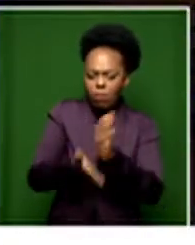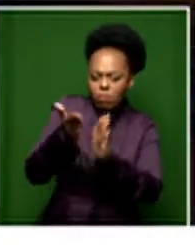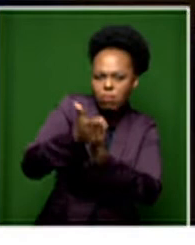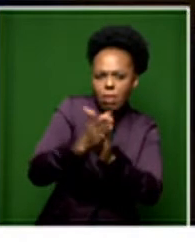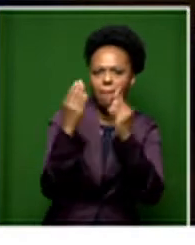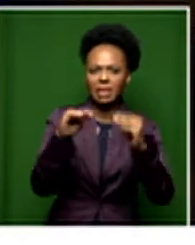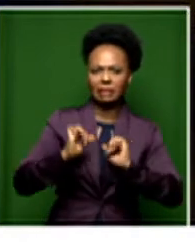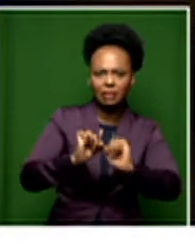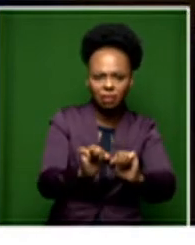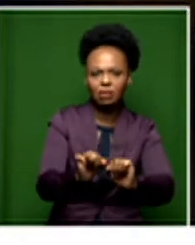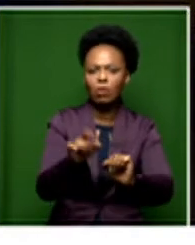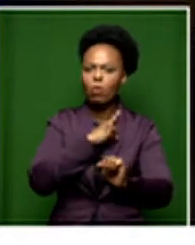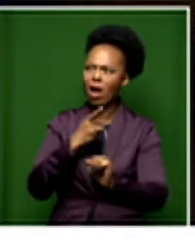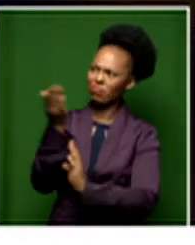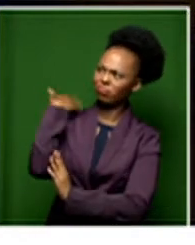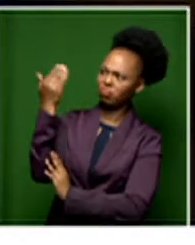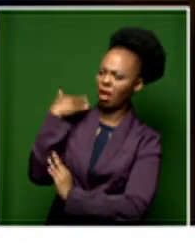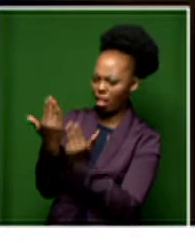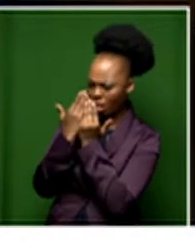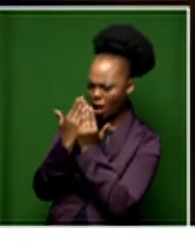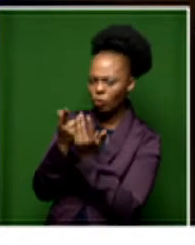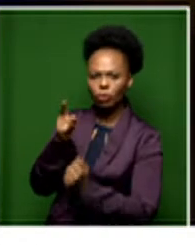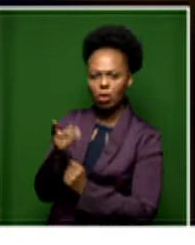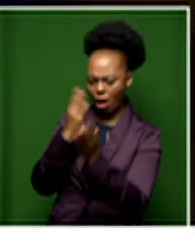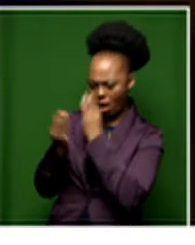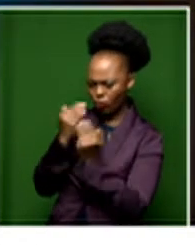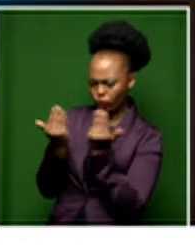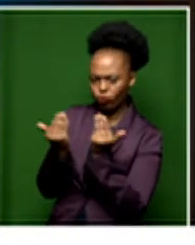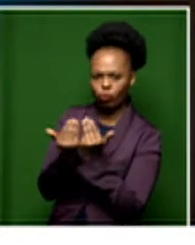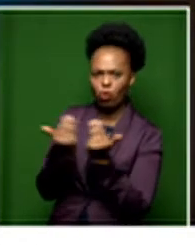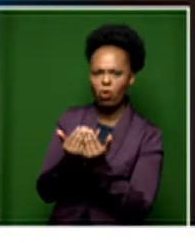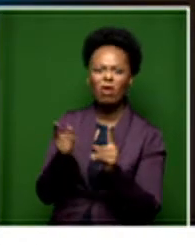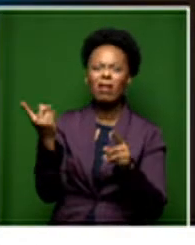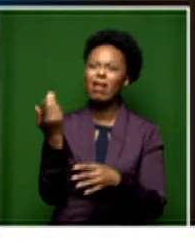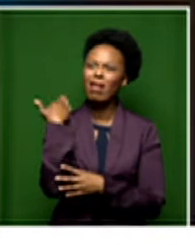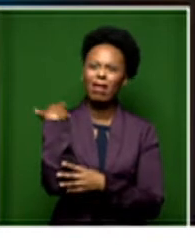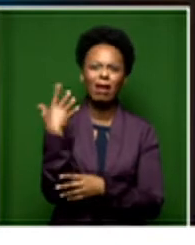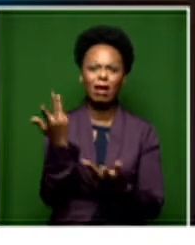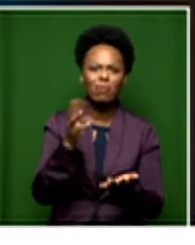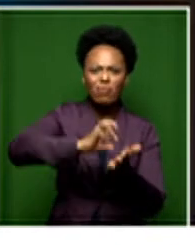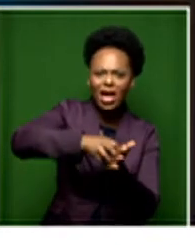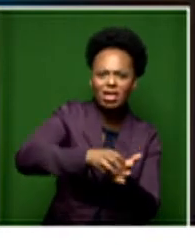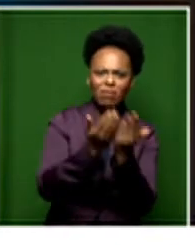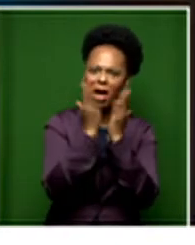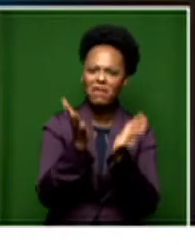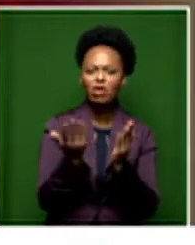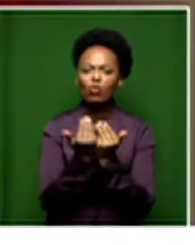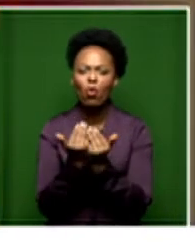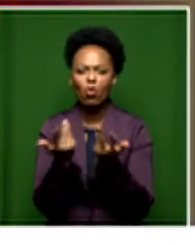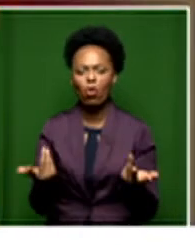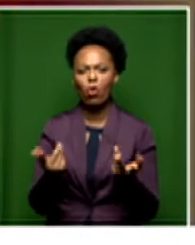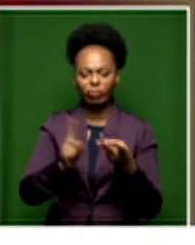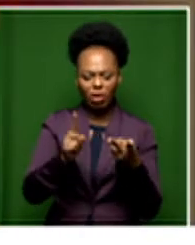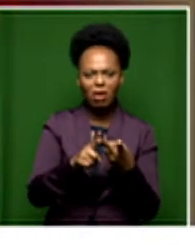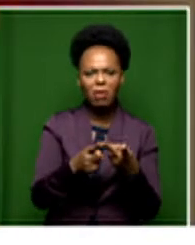the things that we used to learn at schools that maybe they don't anymore, like baking. We're looking at plumbing. We're looking at skills that even